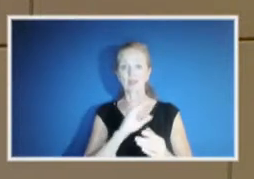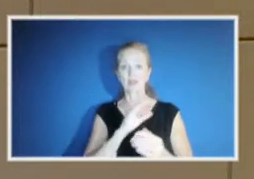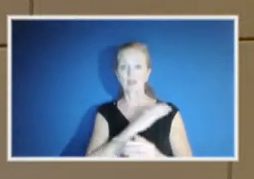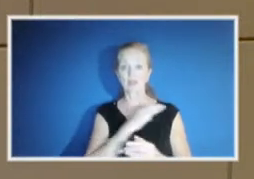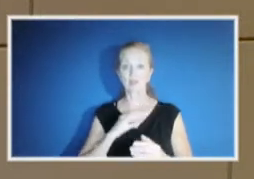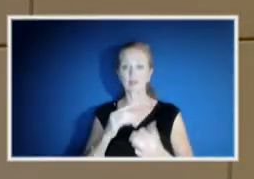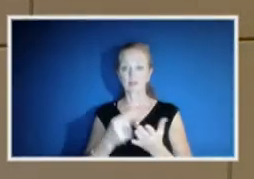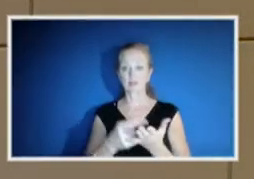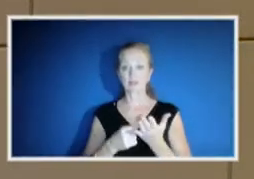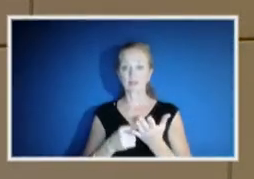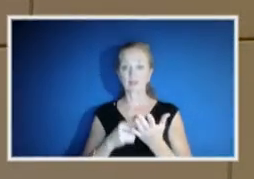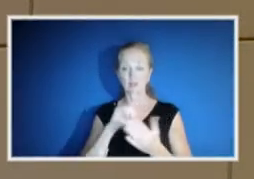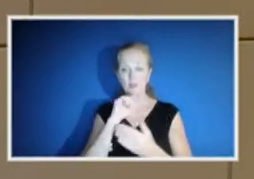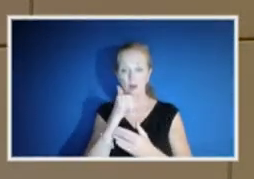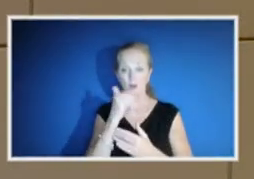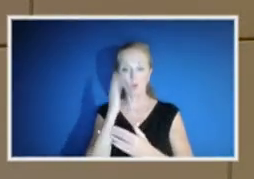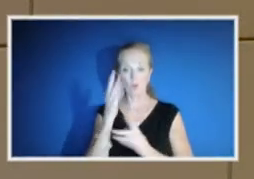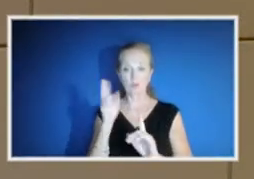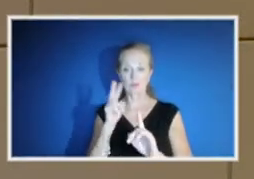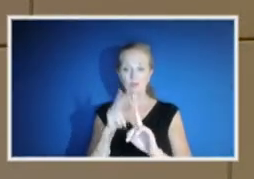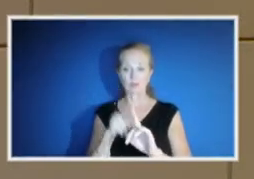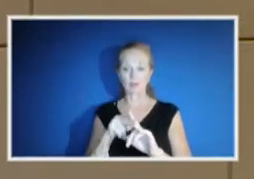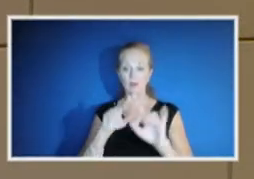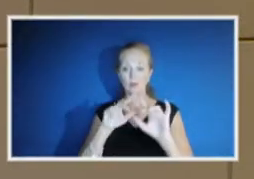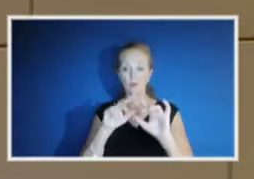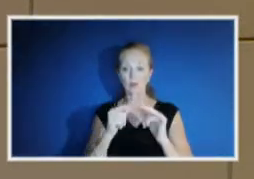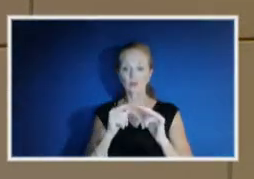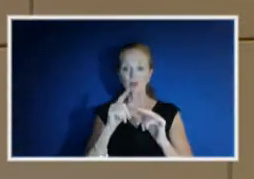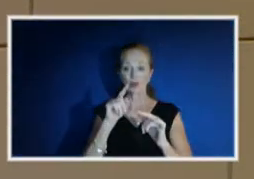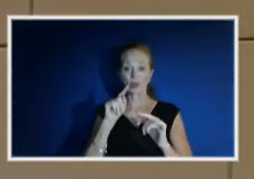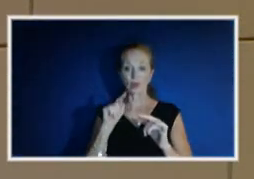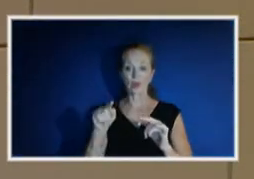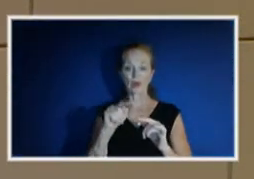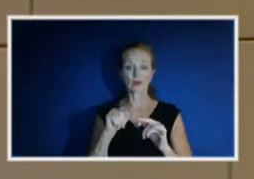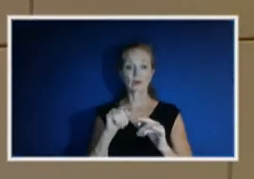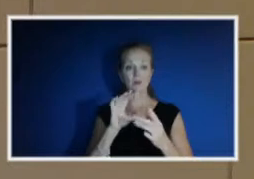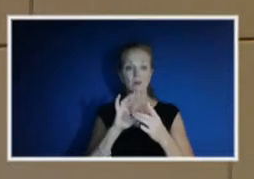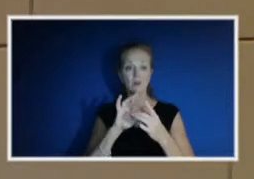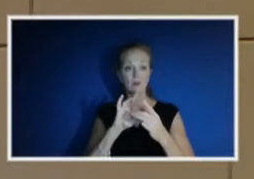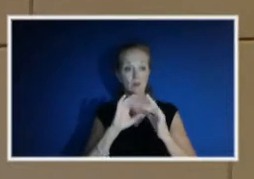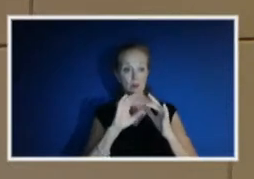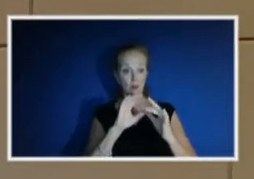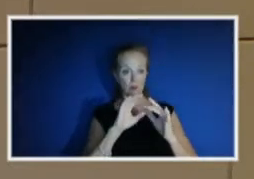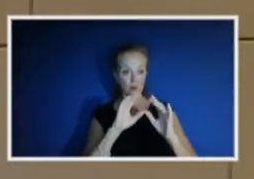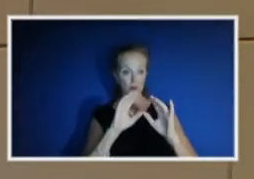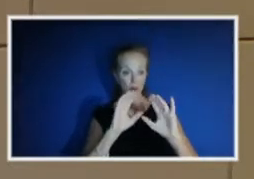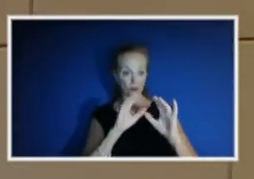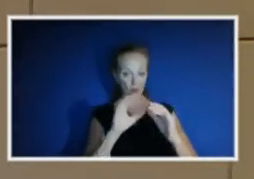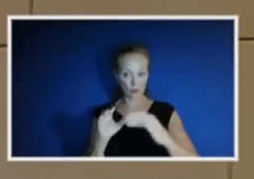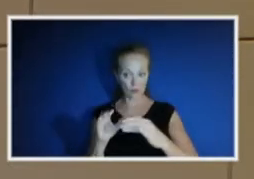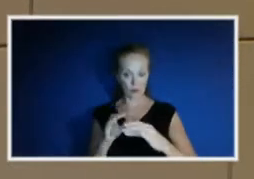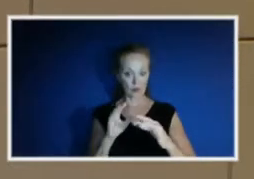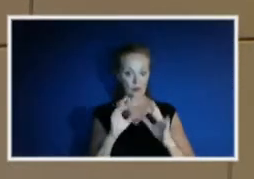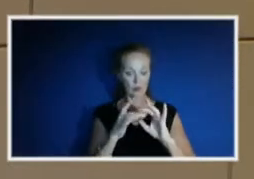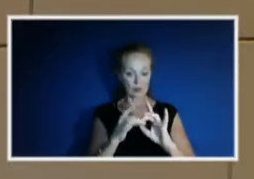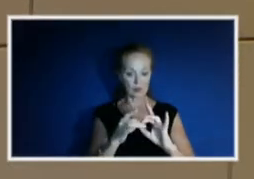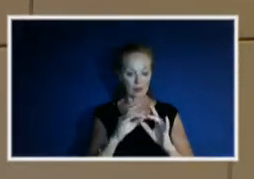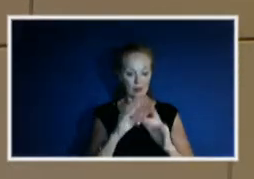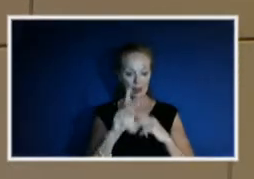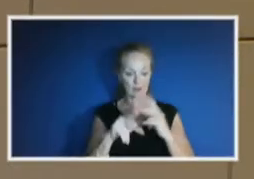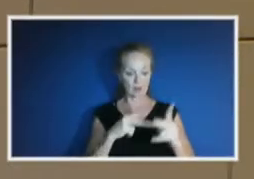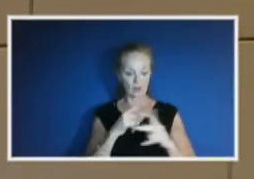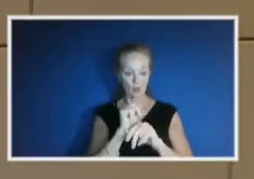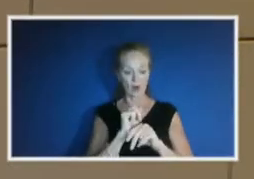tomorrow, you will be assigned a group of those committees based okay. upon the type of work that they're doing to have